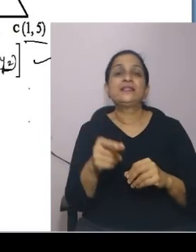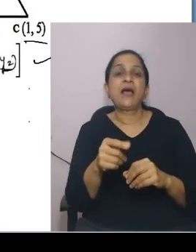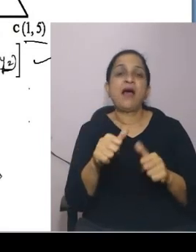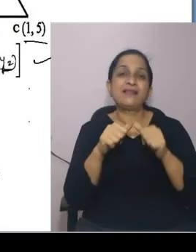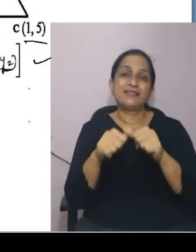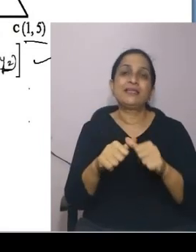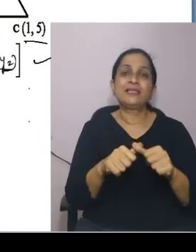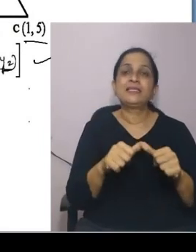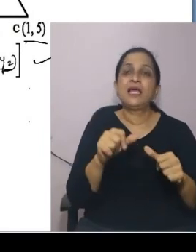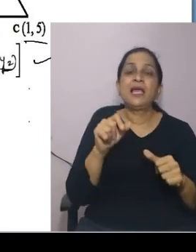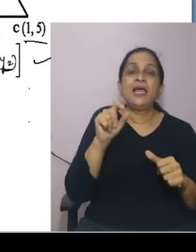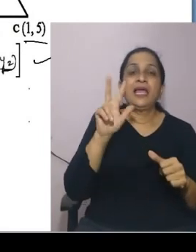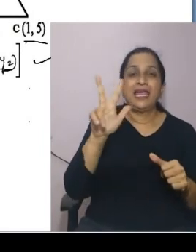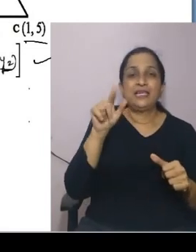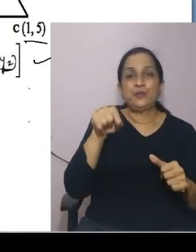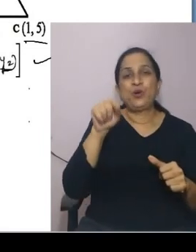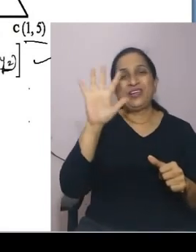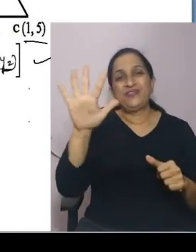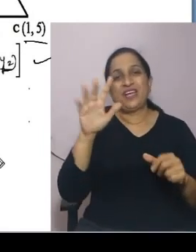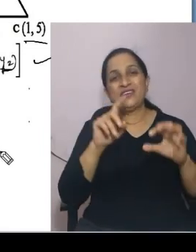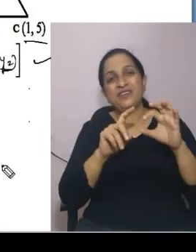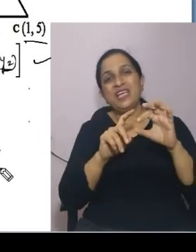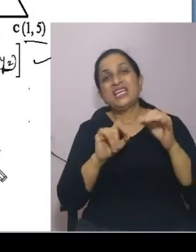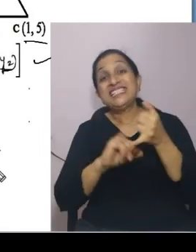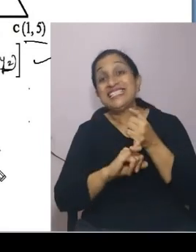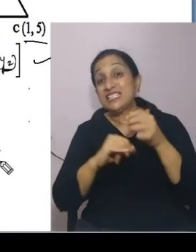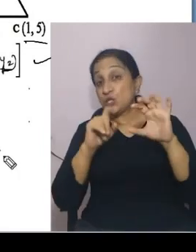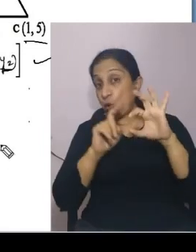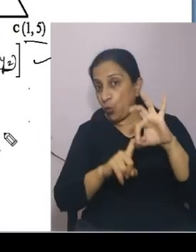but 17 by 2 square units.